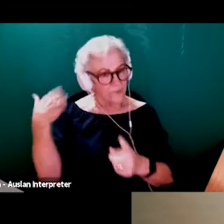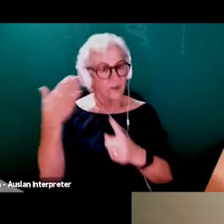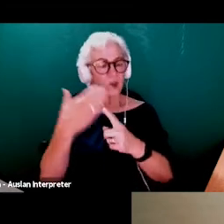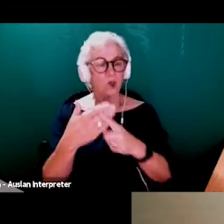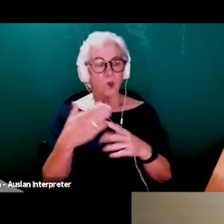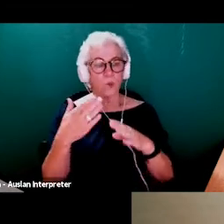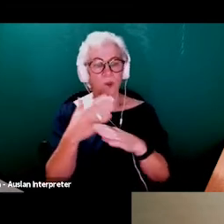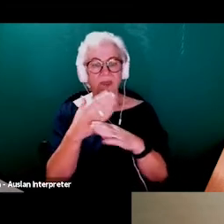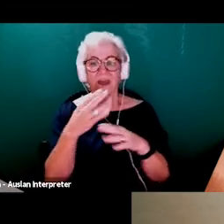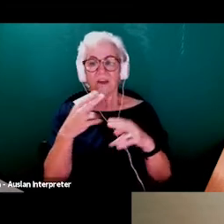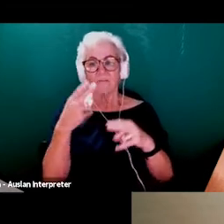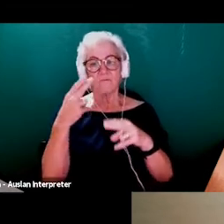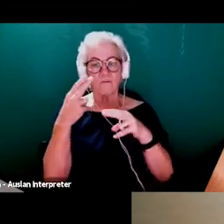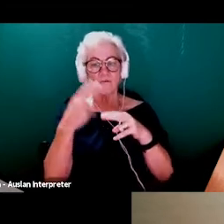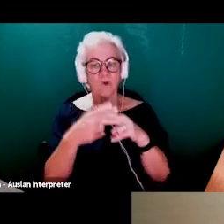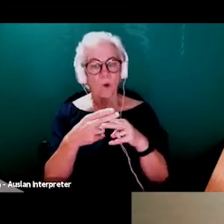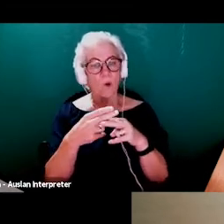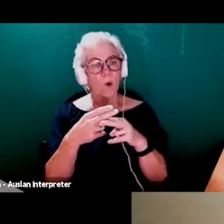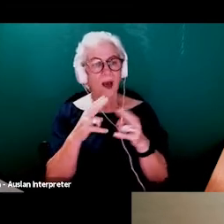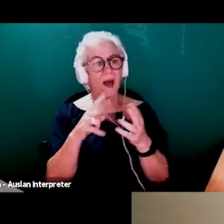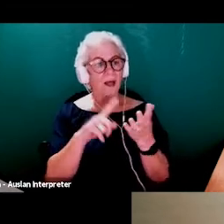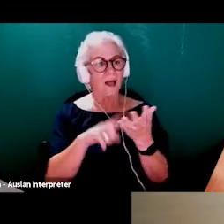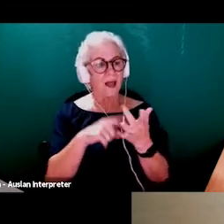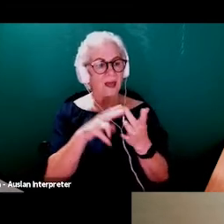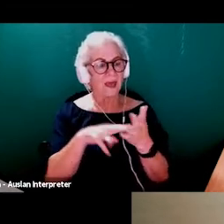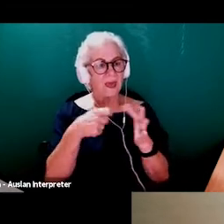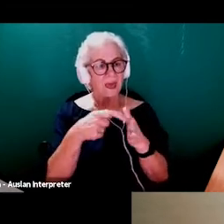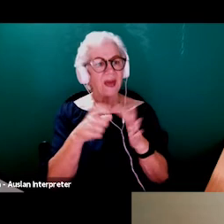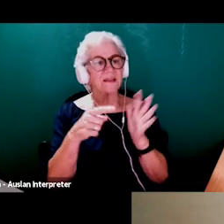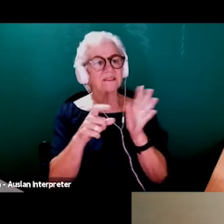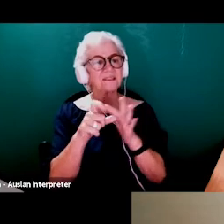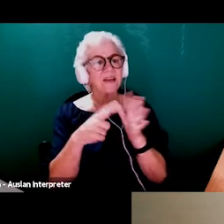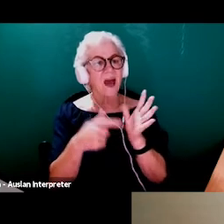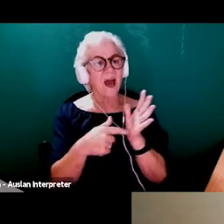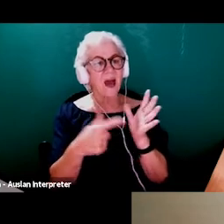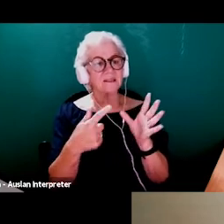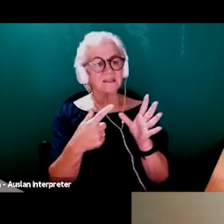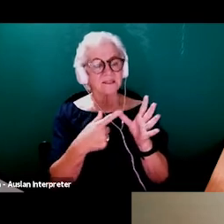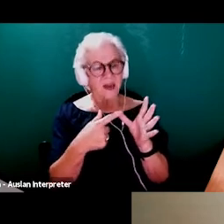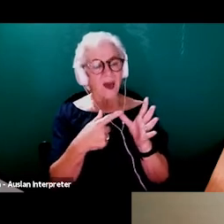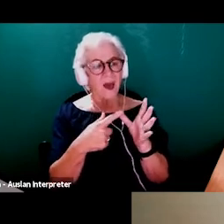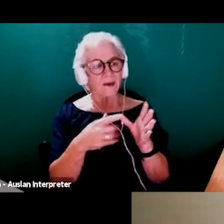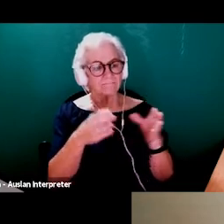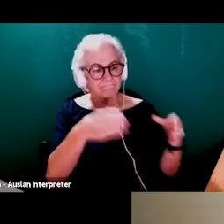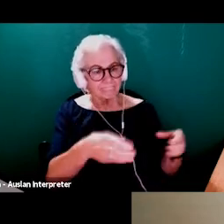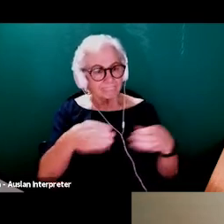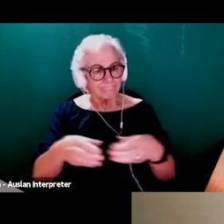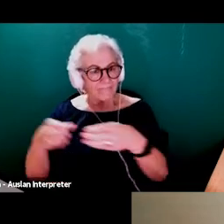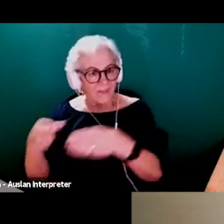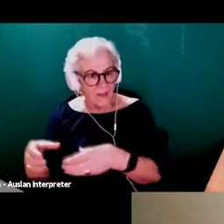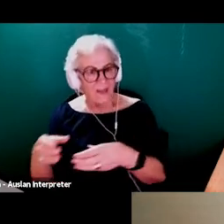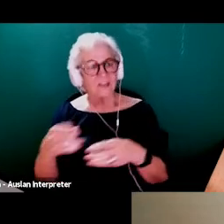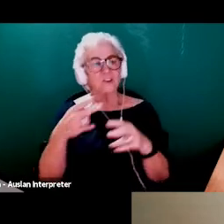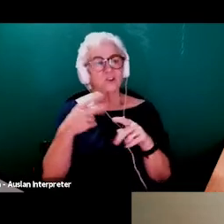data sets, particularly focusing around different questions around different pharmacoepidemiological questions. And she's going to